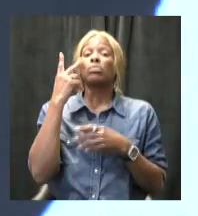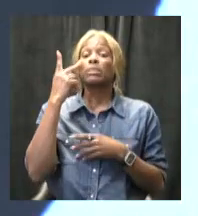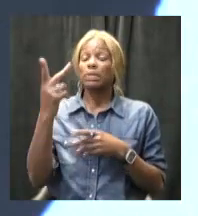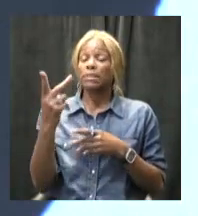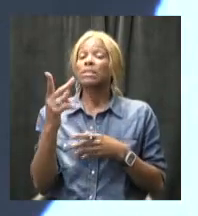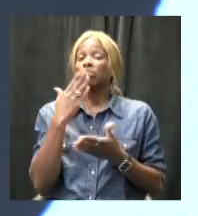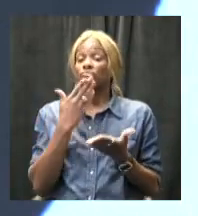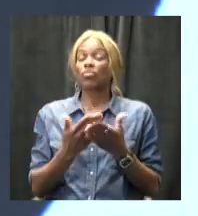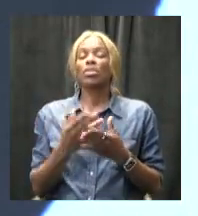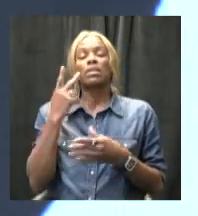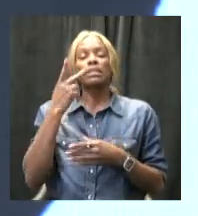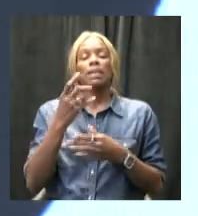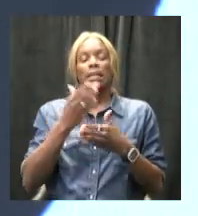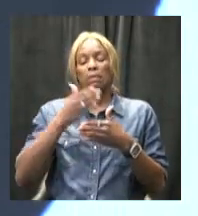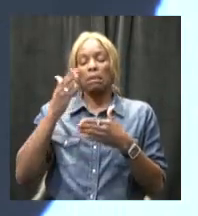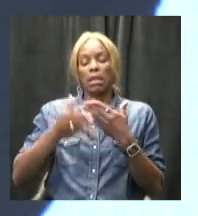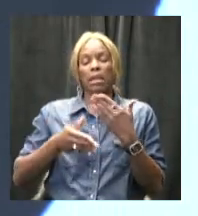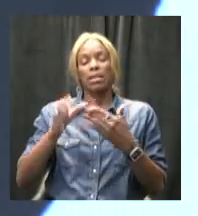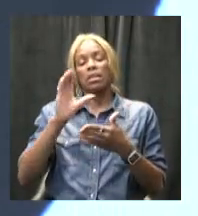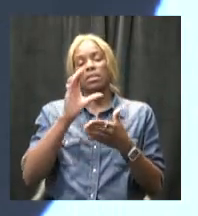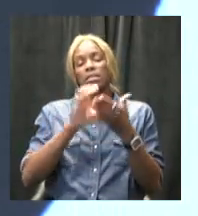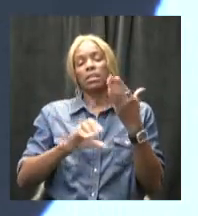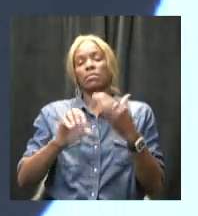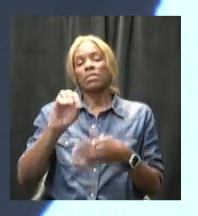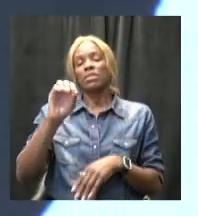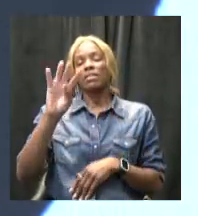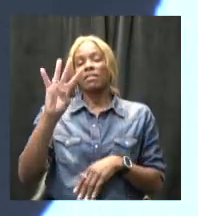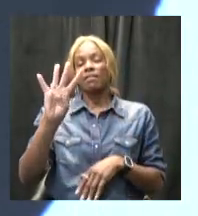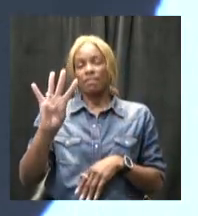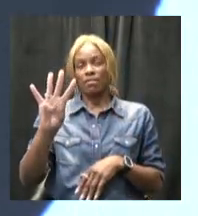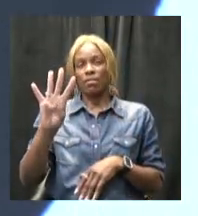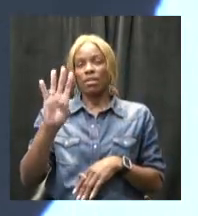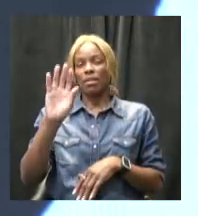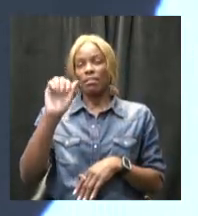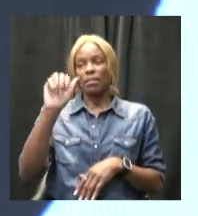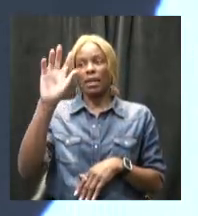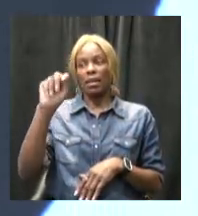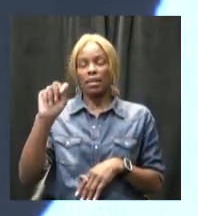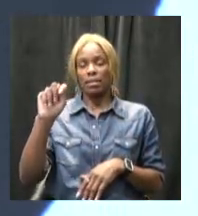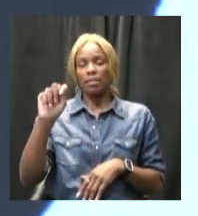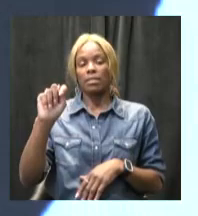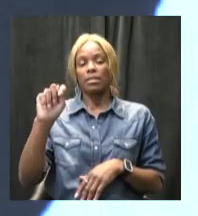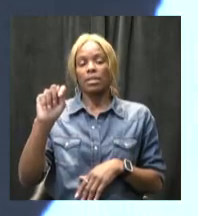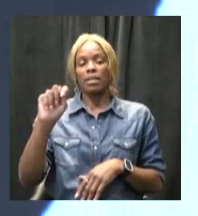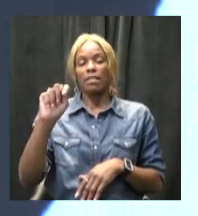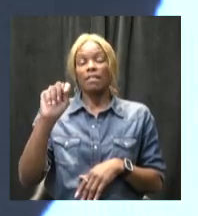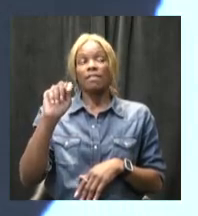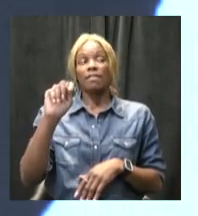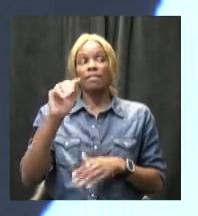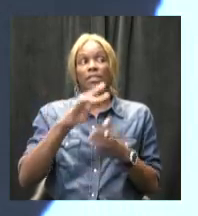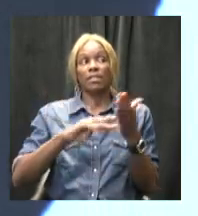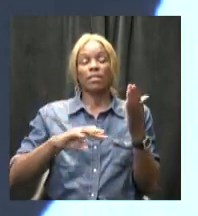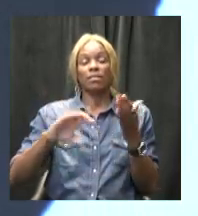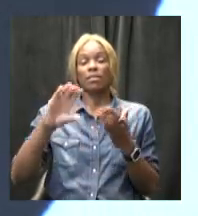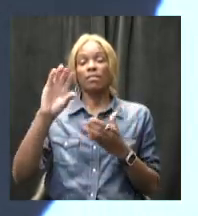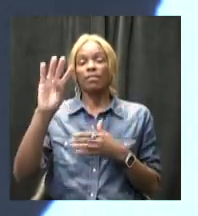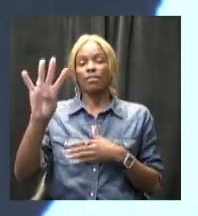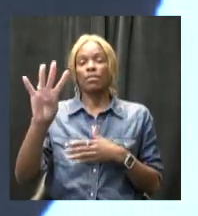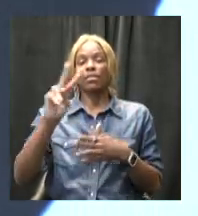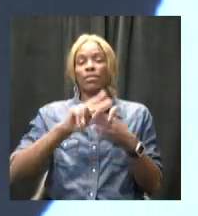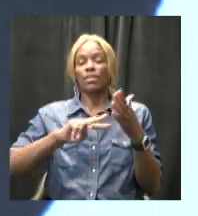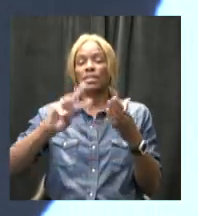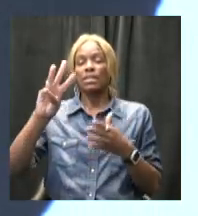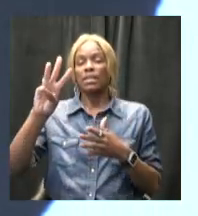at the end of Acts chapter 4, around verse 36. Acts 4, 36, the text says, Joseph, a Levite